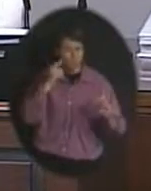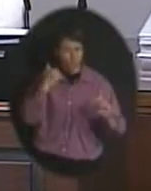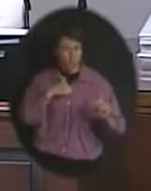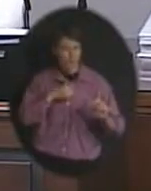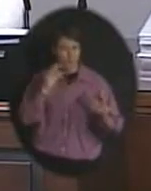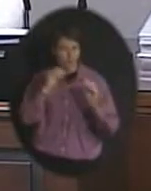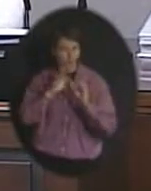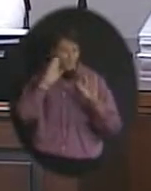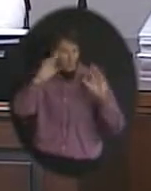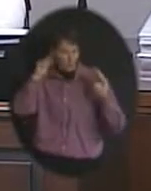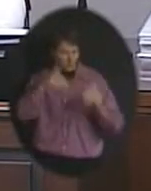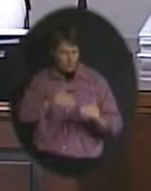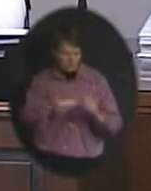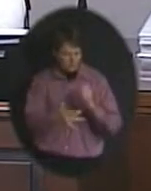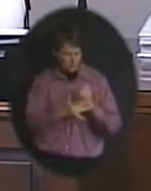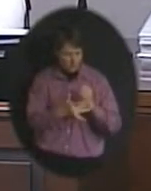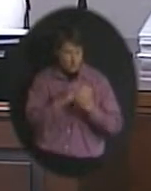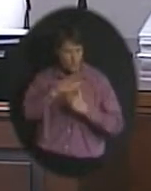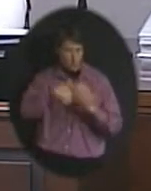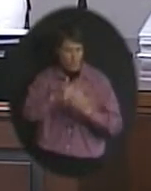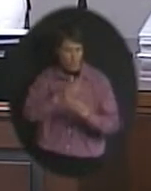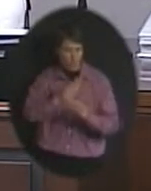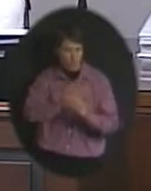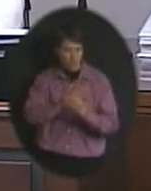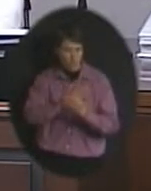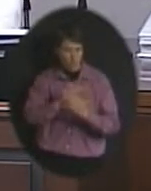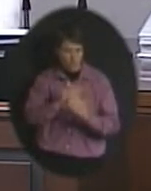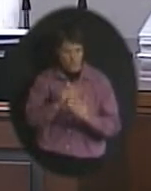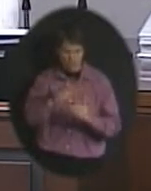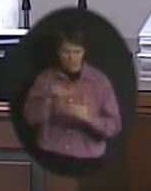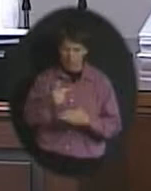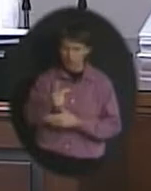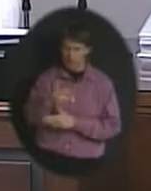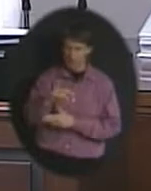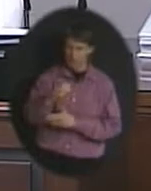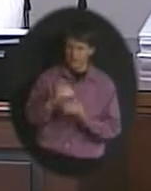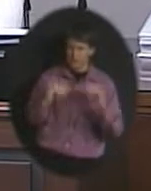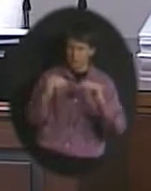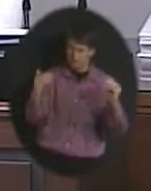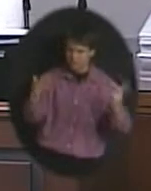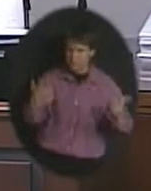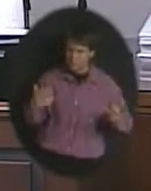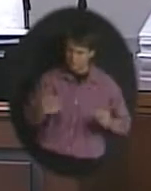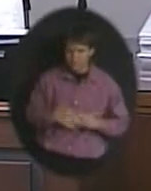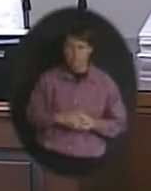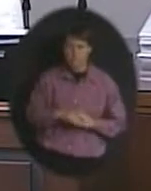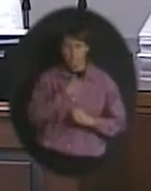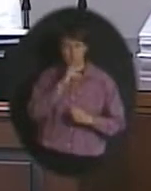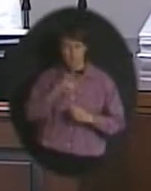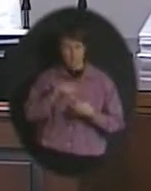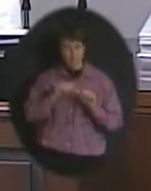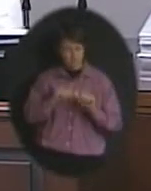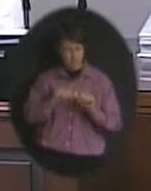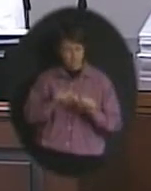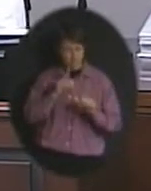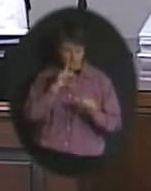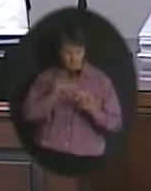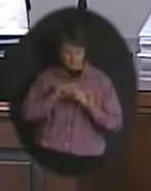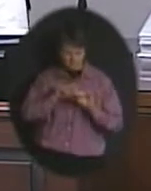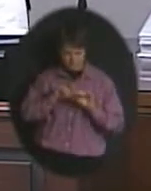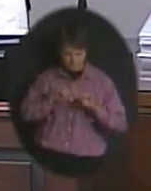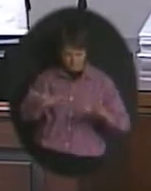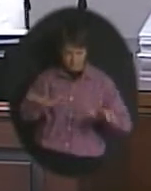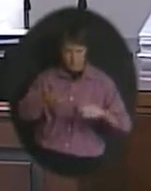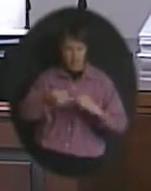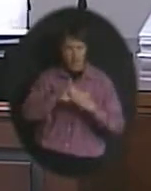of technology at all the grade levels. So this is just kind of a continuation. They're really spread again across all